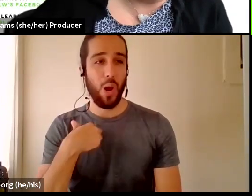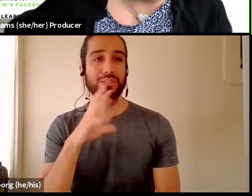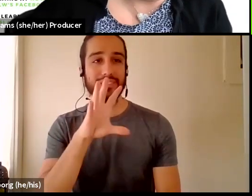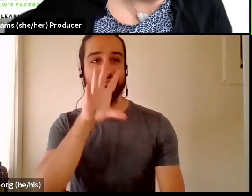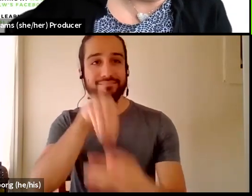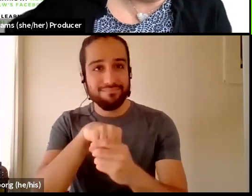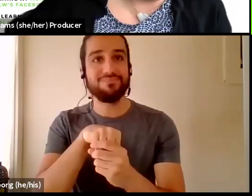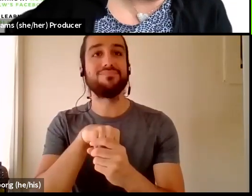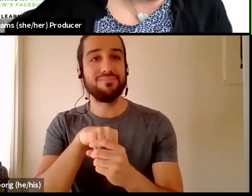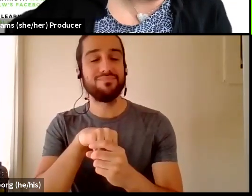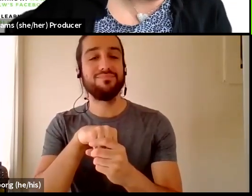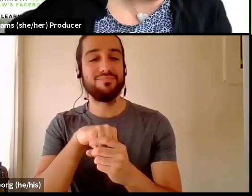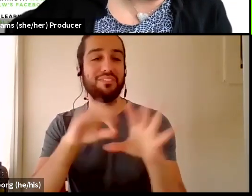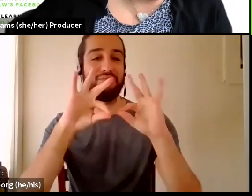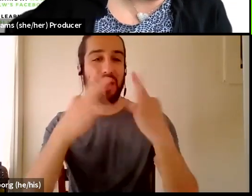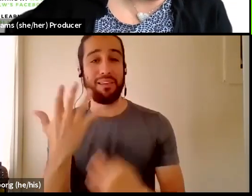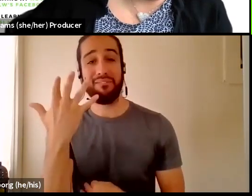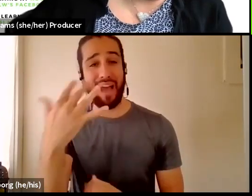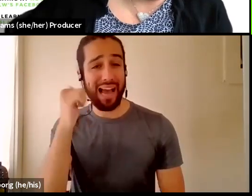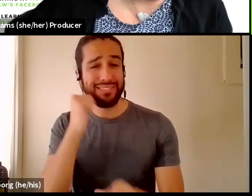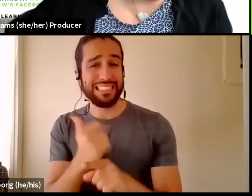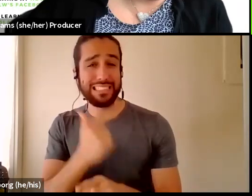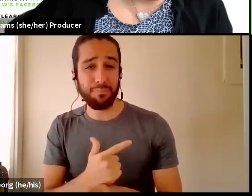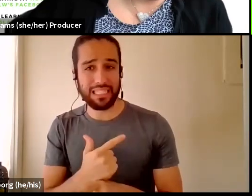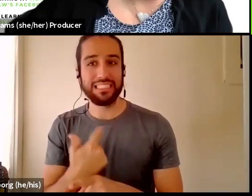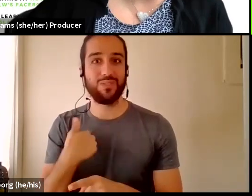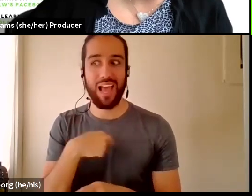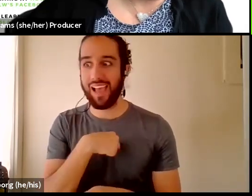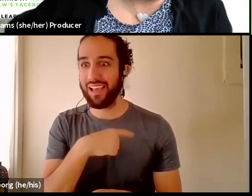had to learn to play and negotiate, you know,